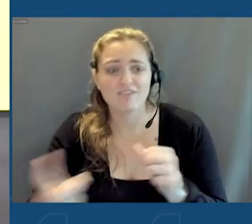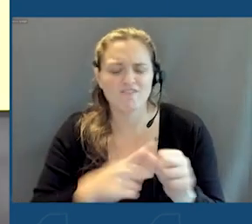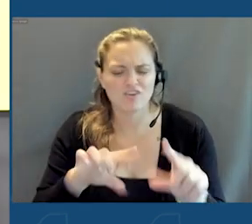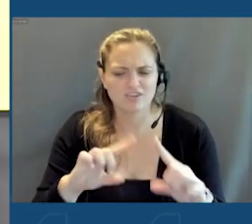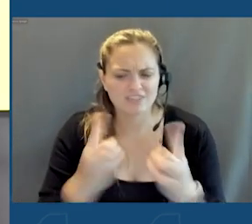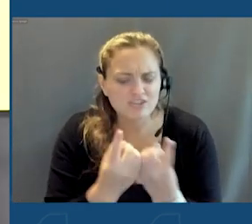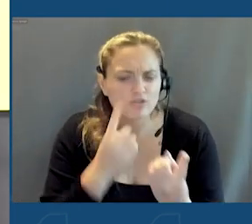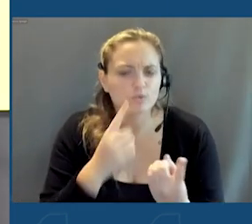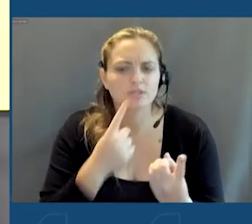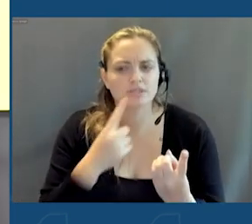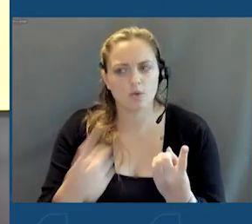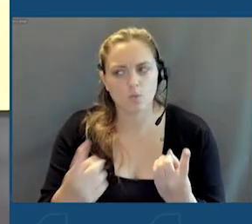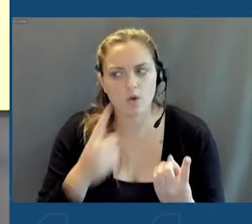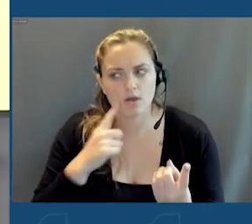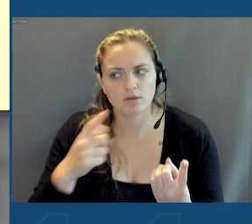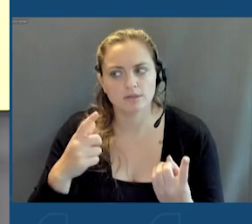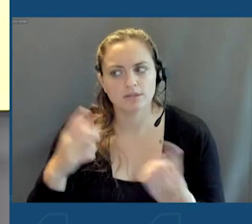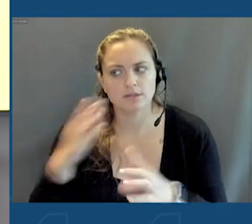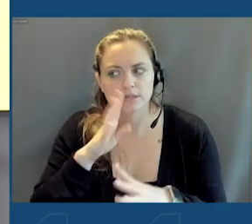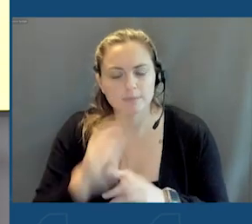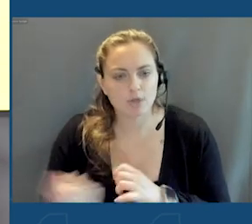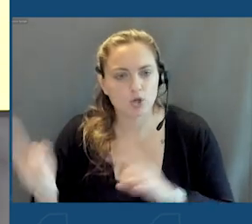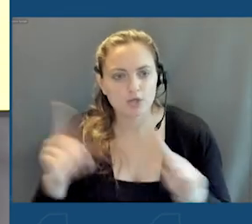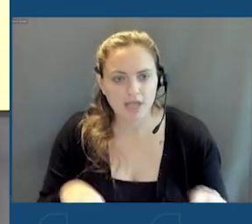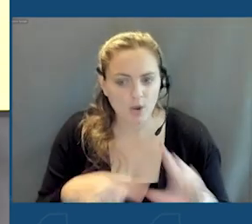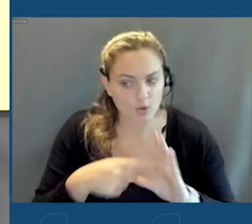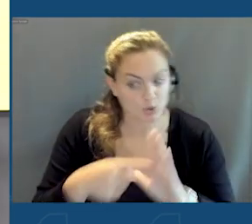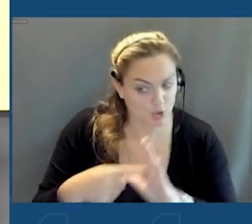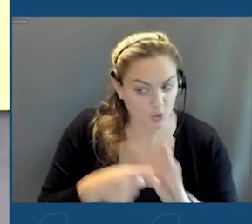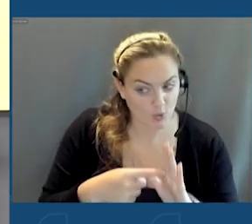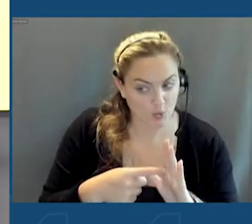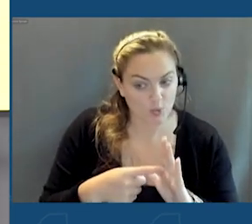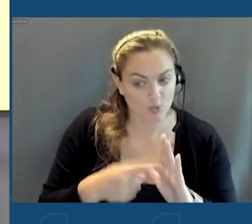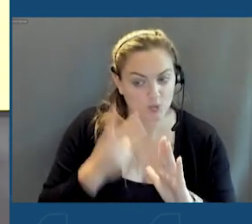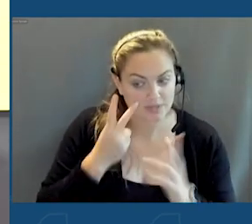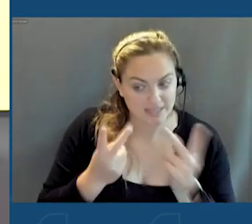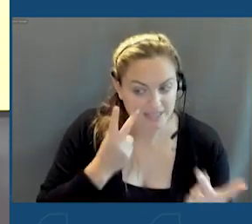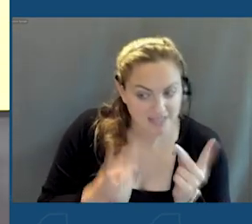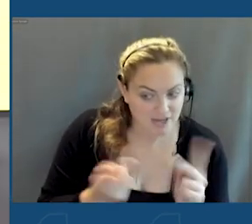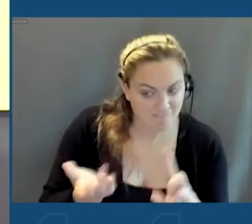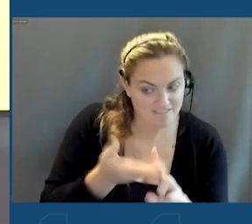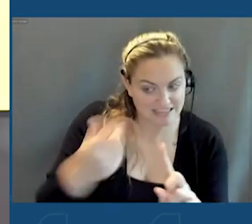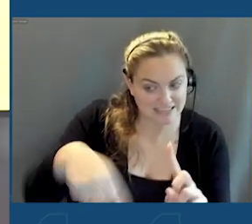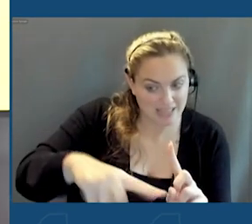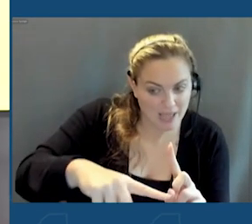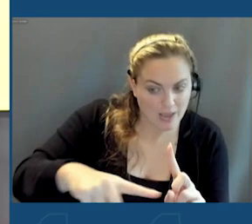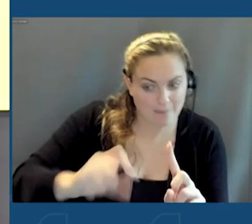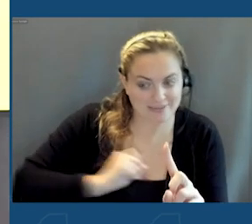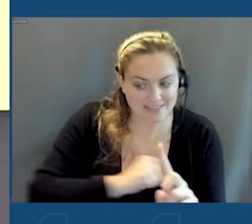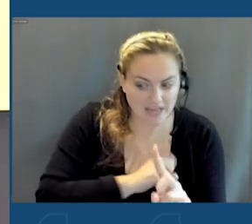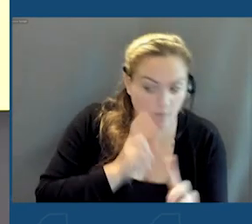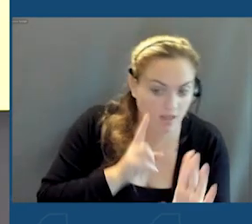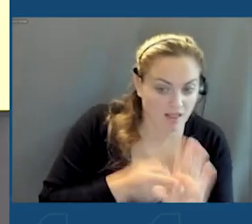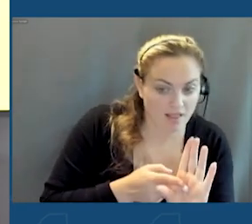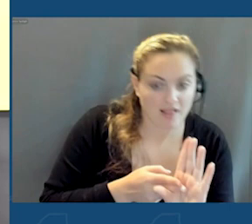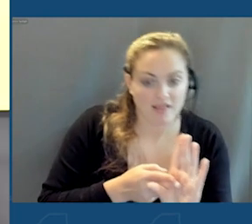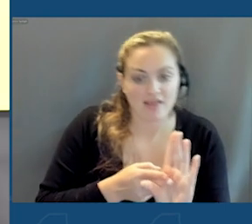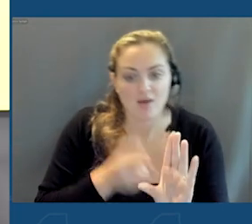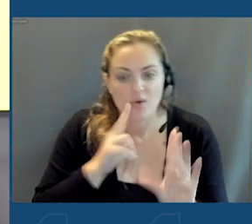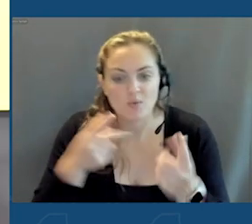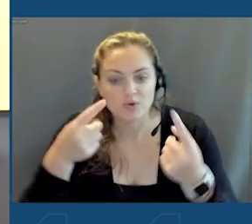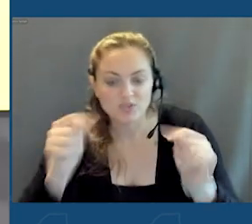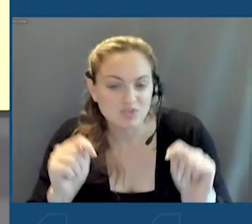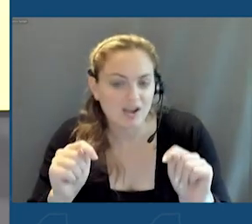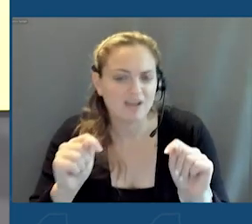the speaker down and let him see what you do here too, so you can convince the Assembly. We'll get the Senate on board, and we'll try to make some